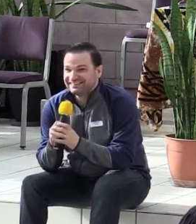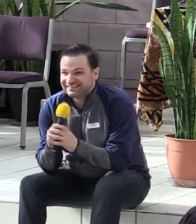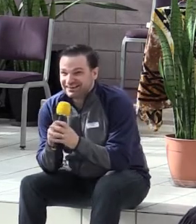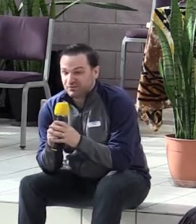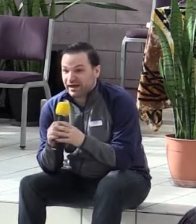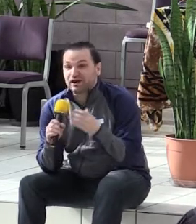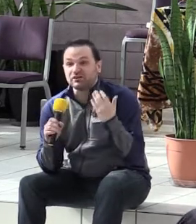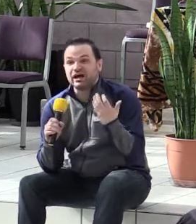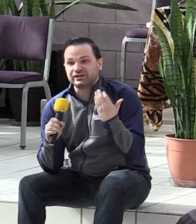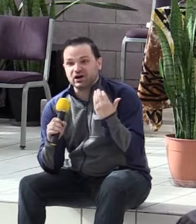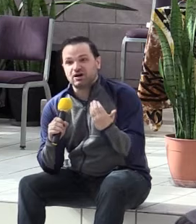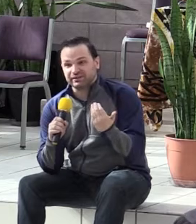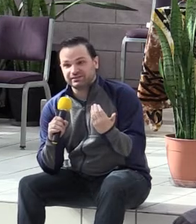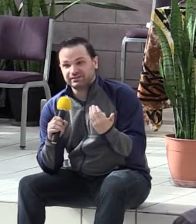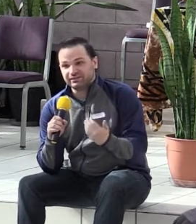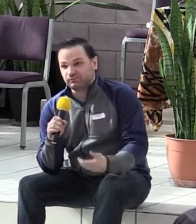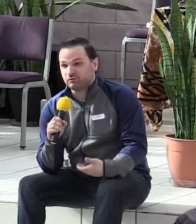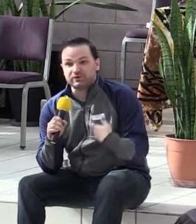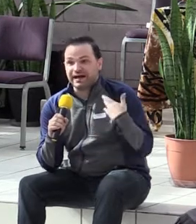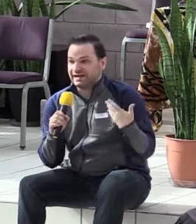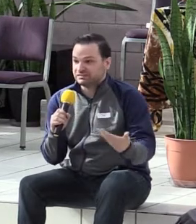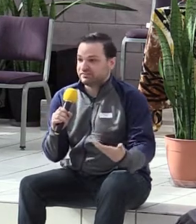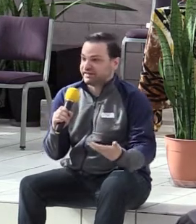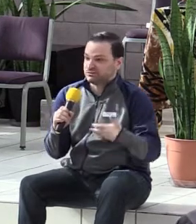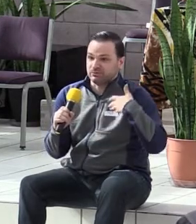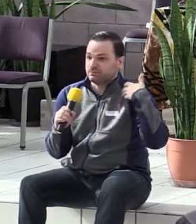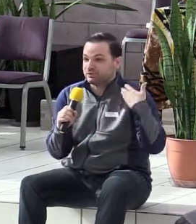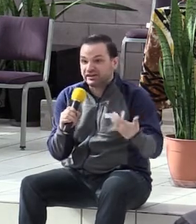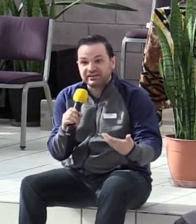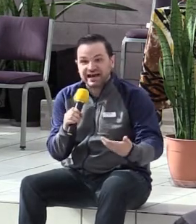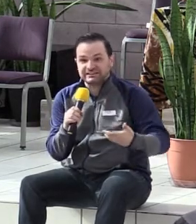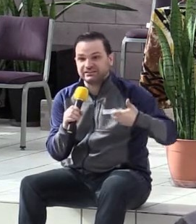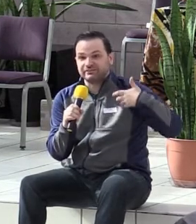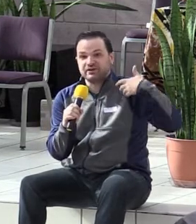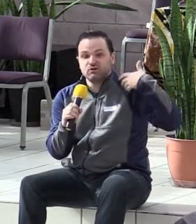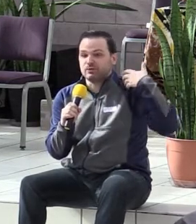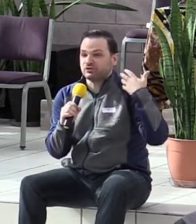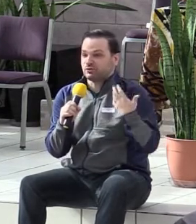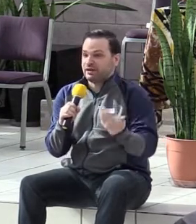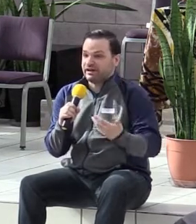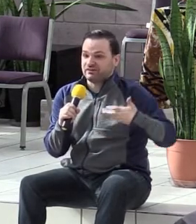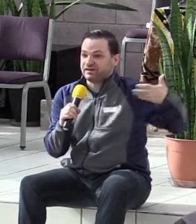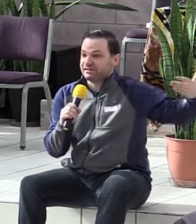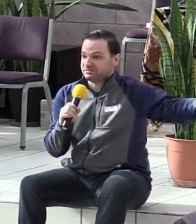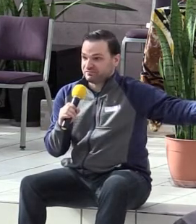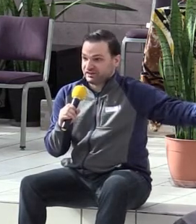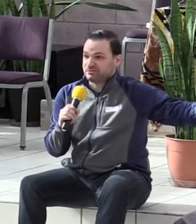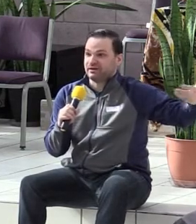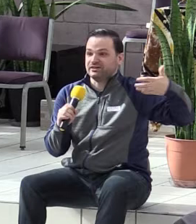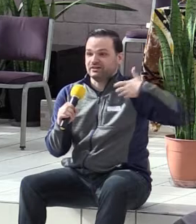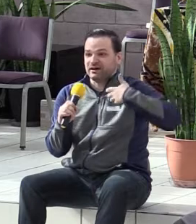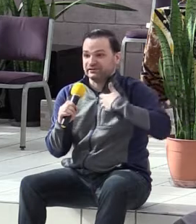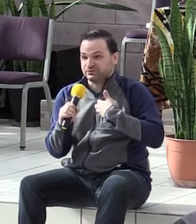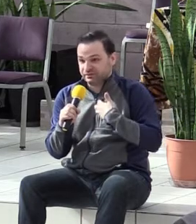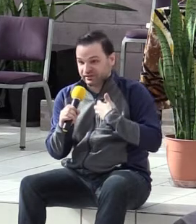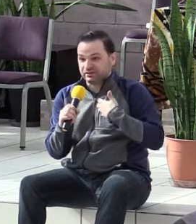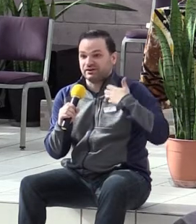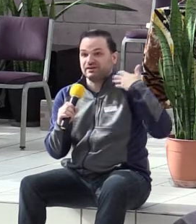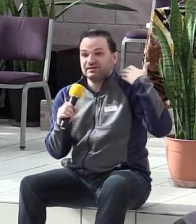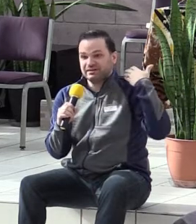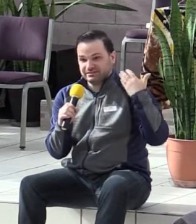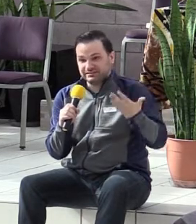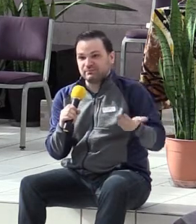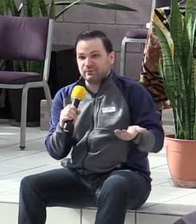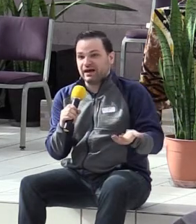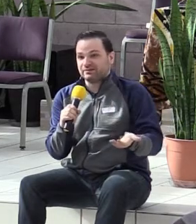And we had a lot in common. We were both activists, we were both politically active, we're both creative. He's a video editor, I do